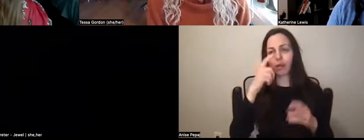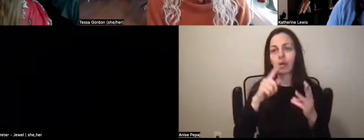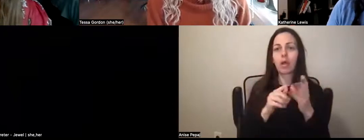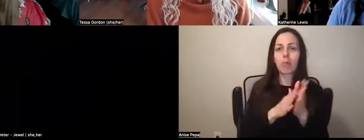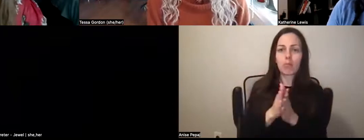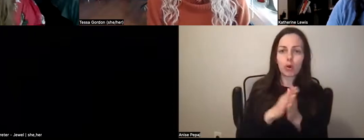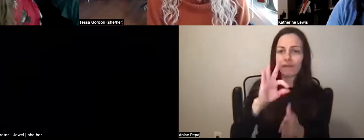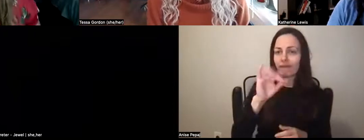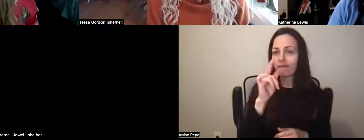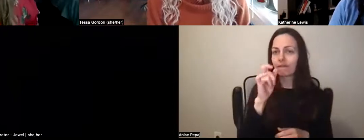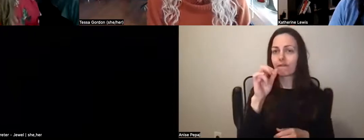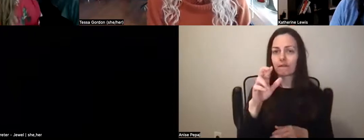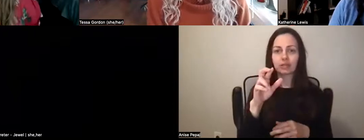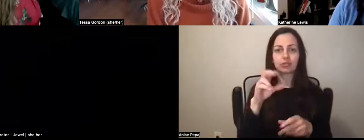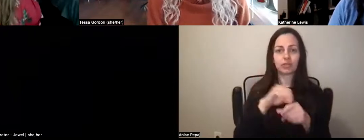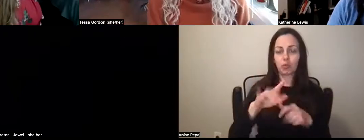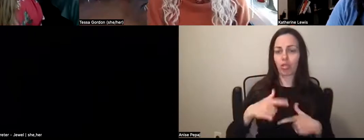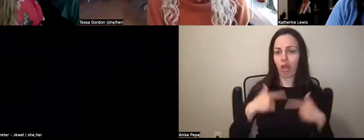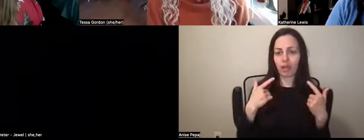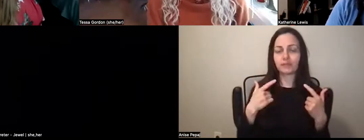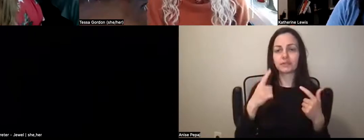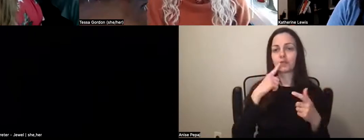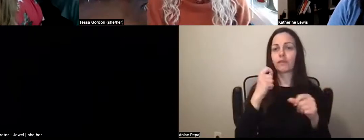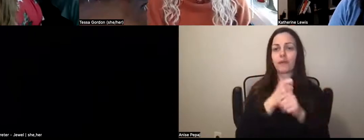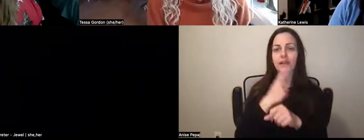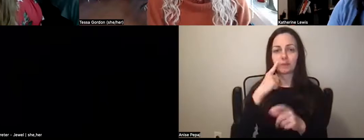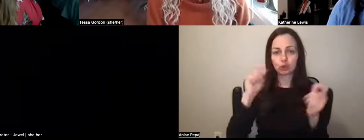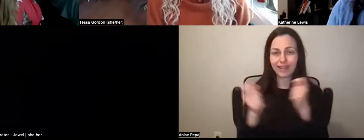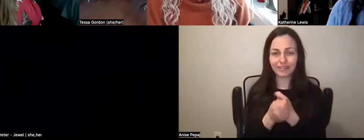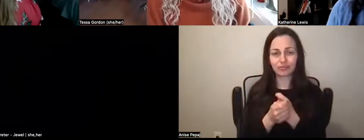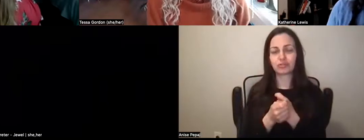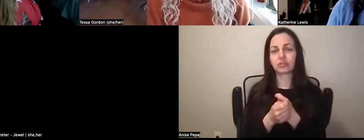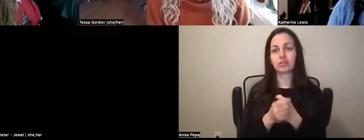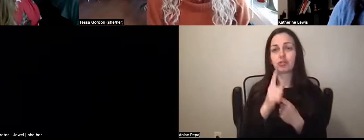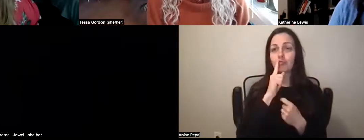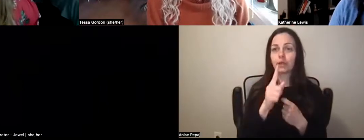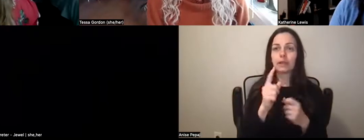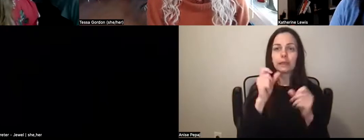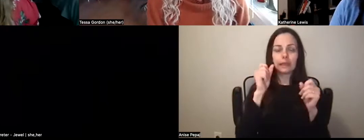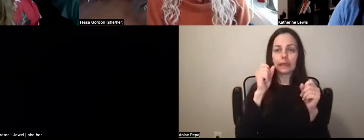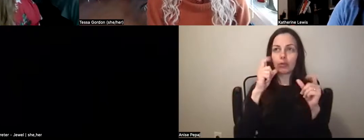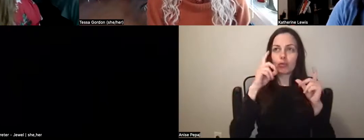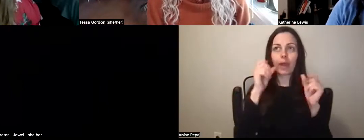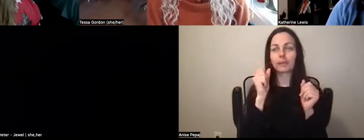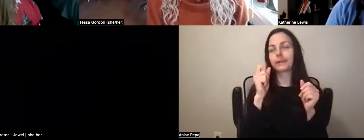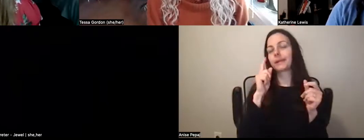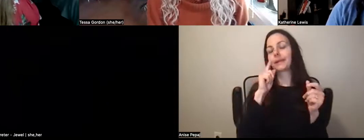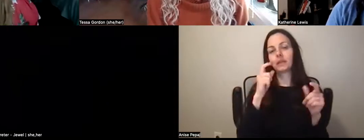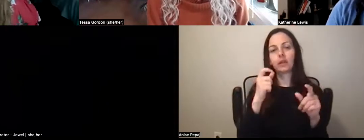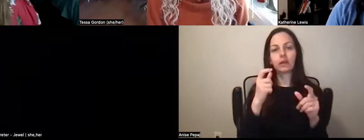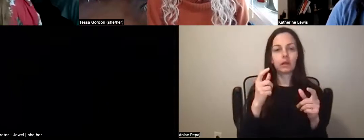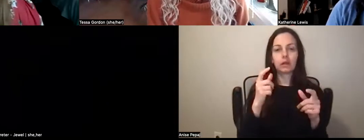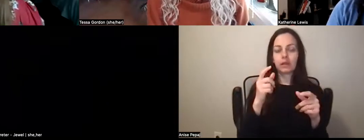your lives to fight for change. These are incredibly nuanced discussions, and we are so grateful for